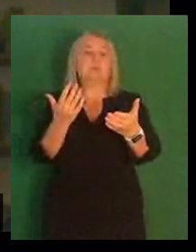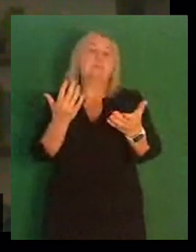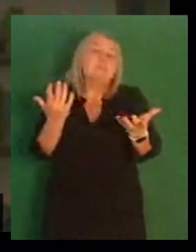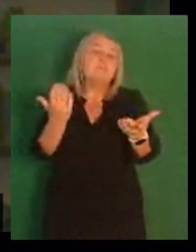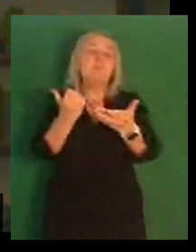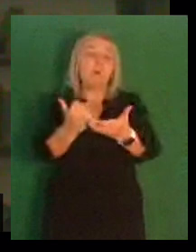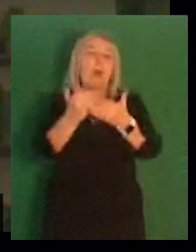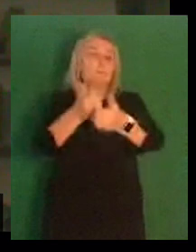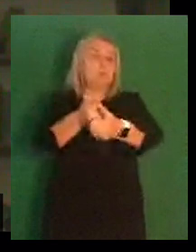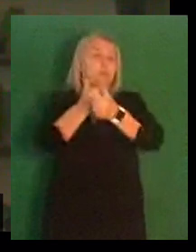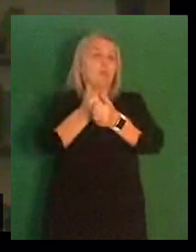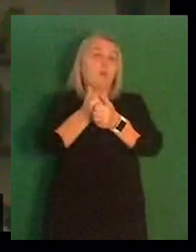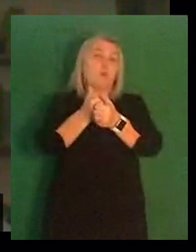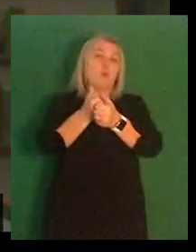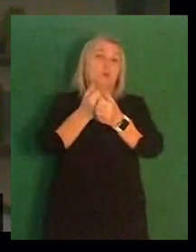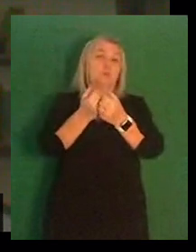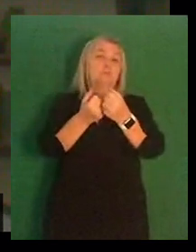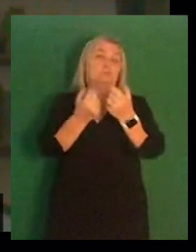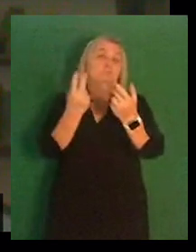artists to create work. So